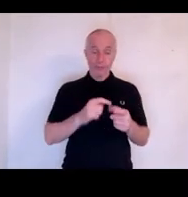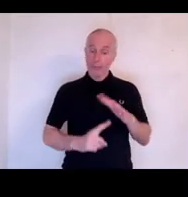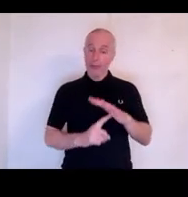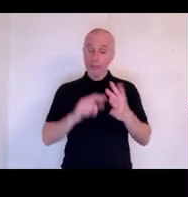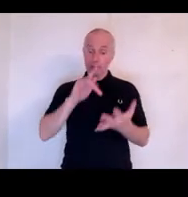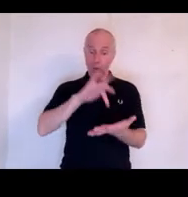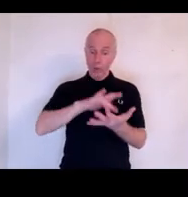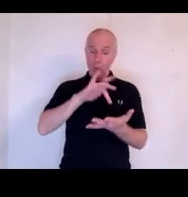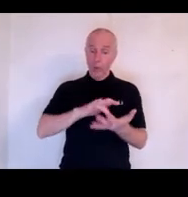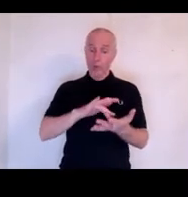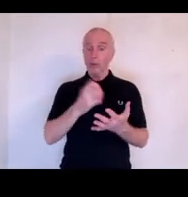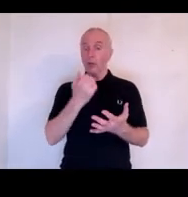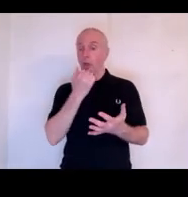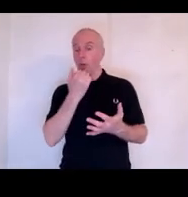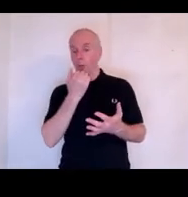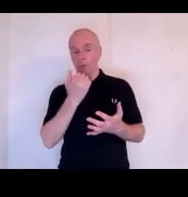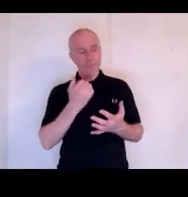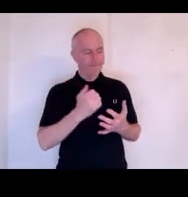much in that time.